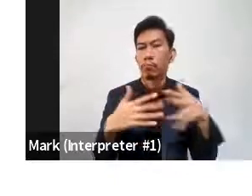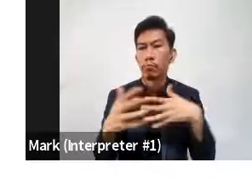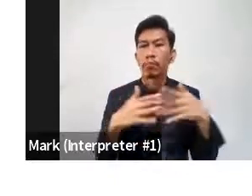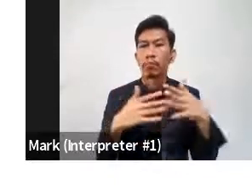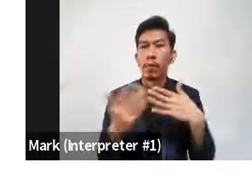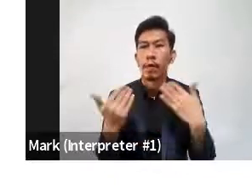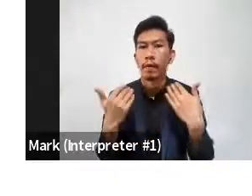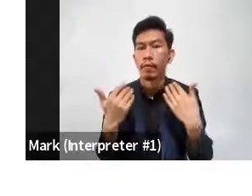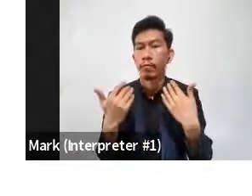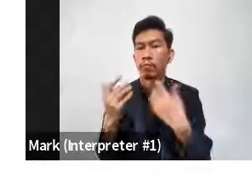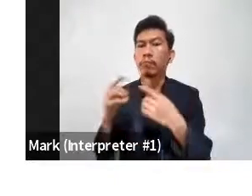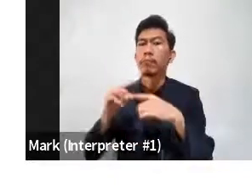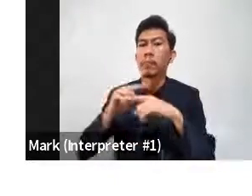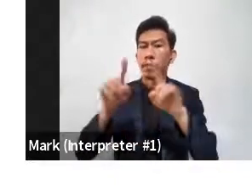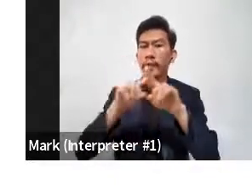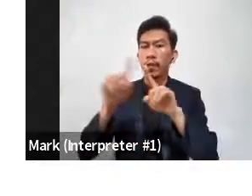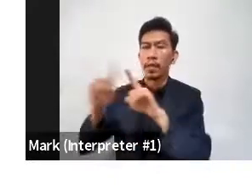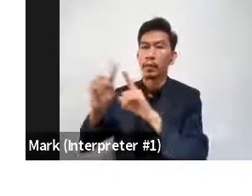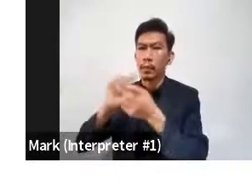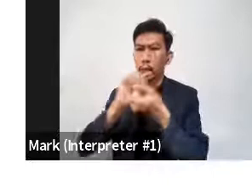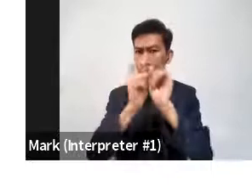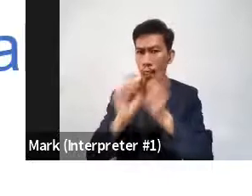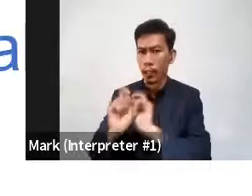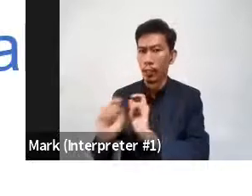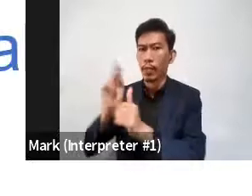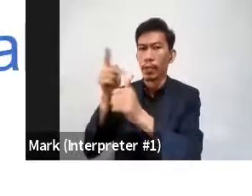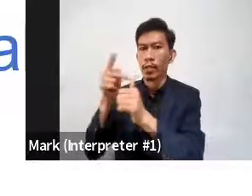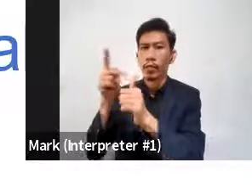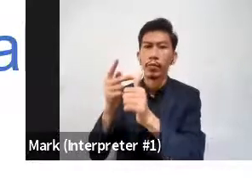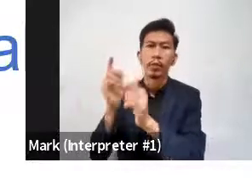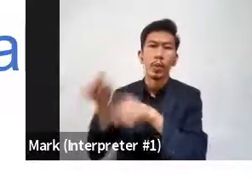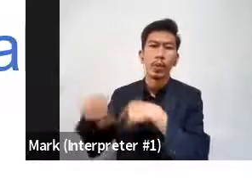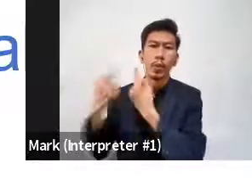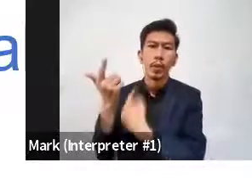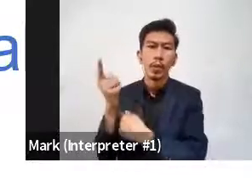reprioritization that we've done in the last 20 years.